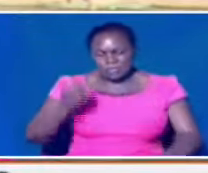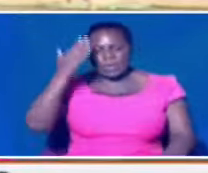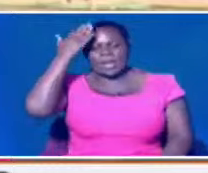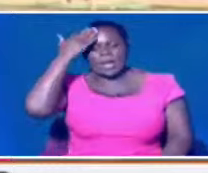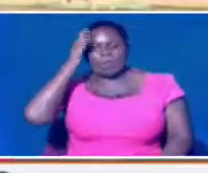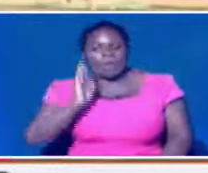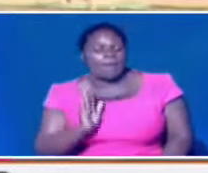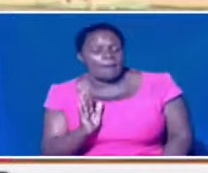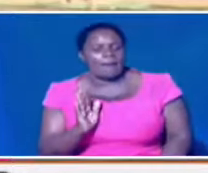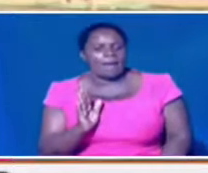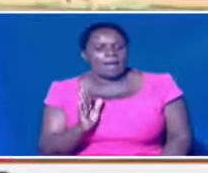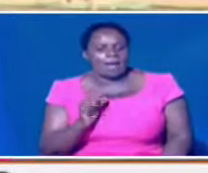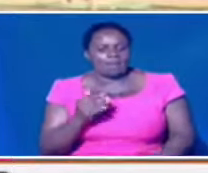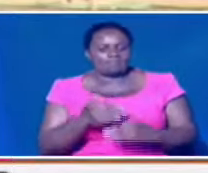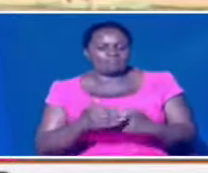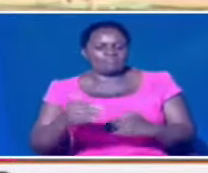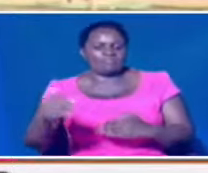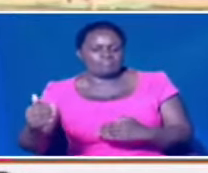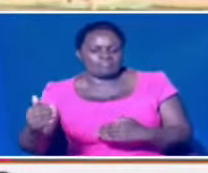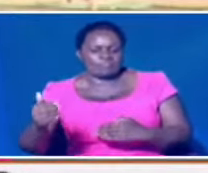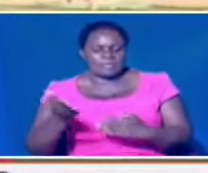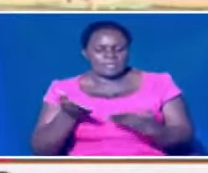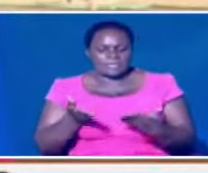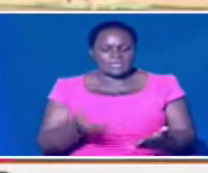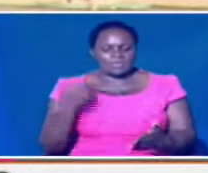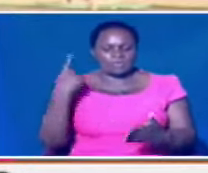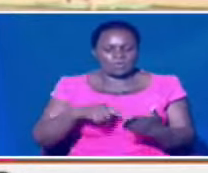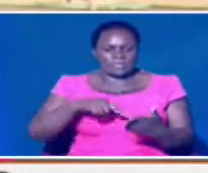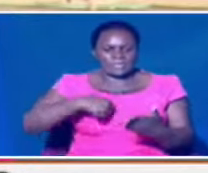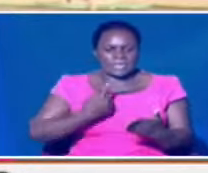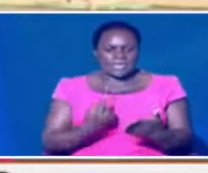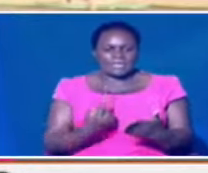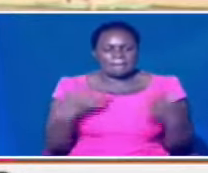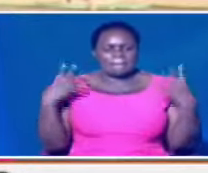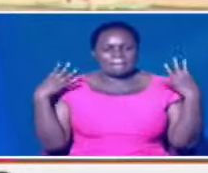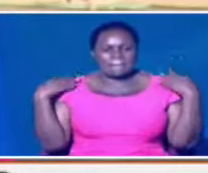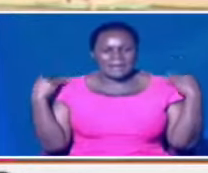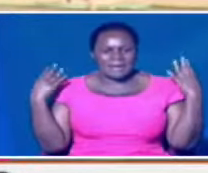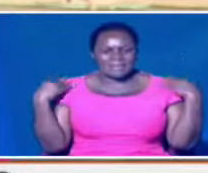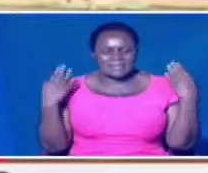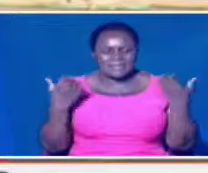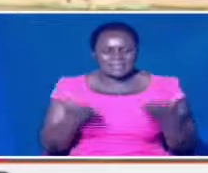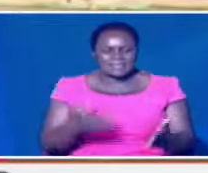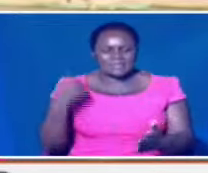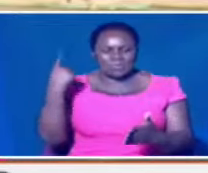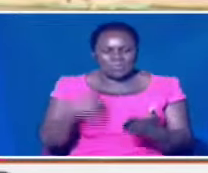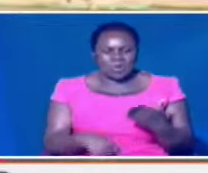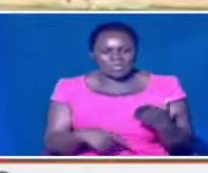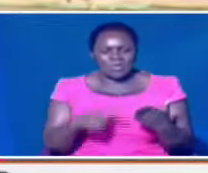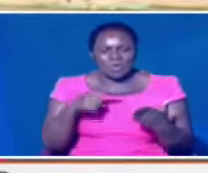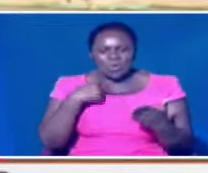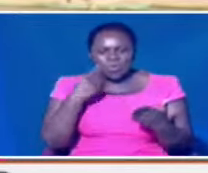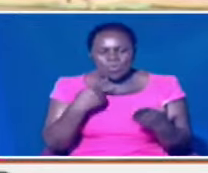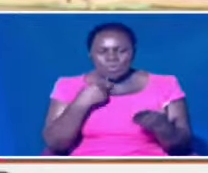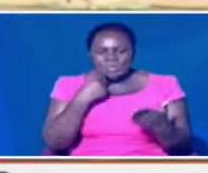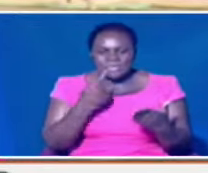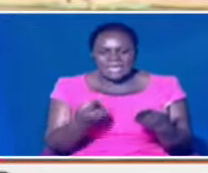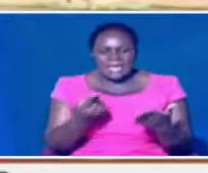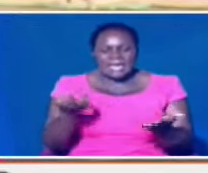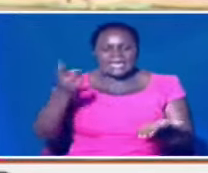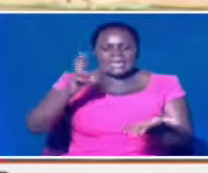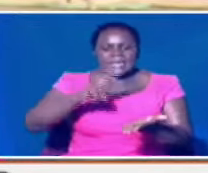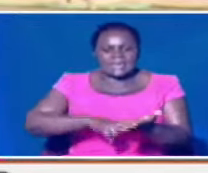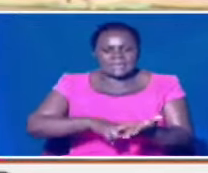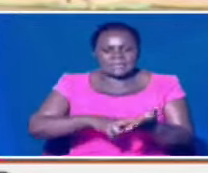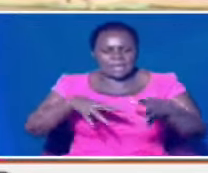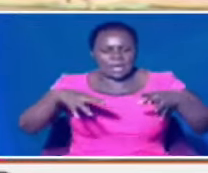aware that henceforth, this is what we term as practice, this is what who we term as a registered